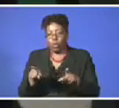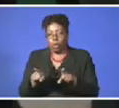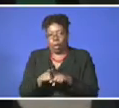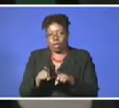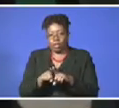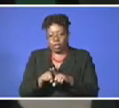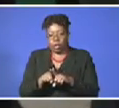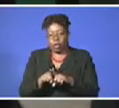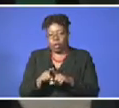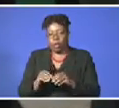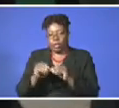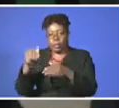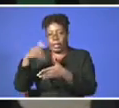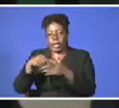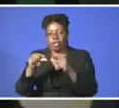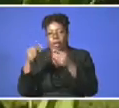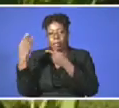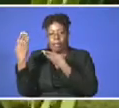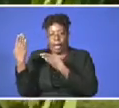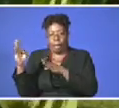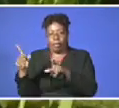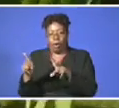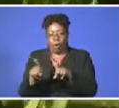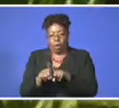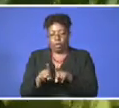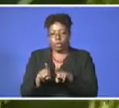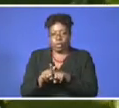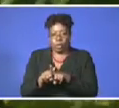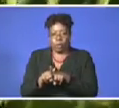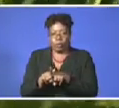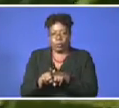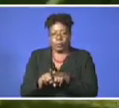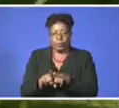Grand Bahama. The ceremony was held at the Gerald Bartlett